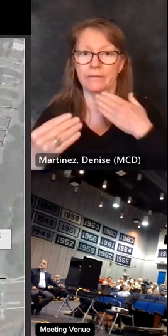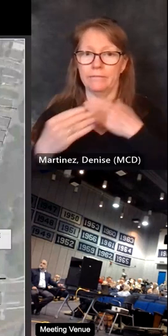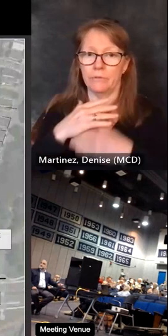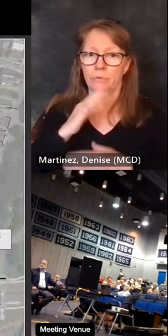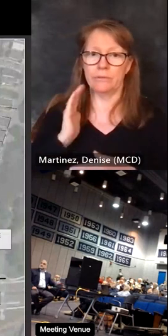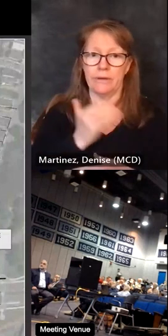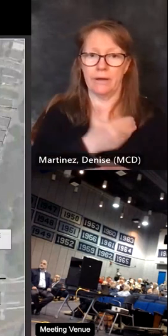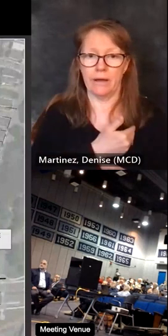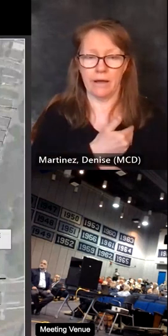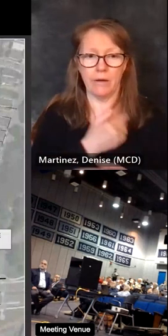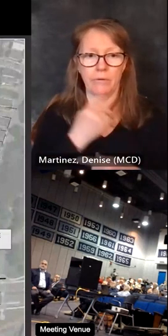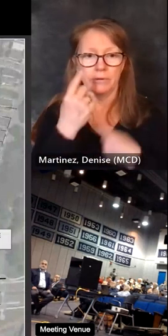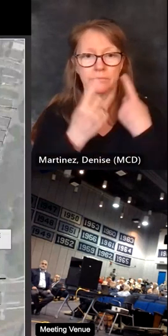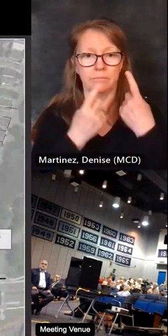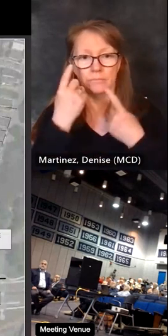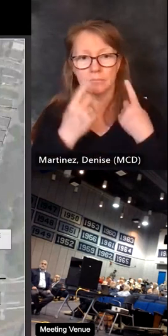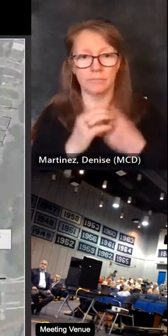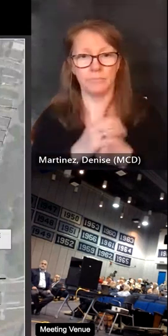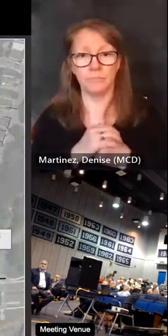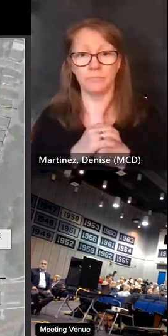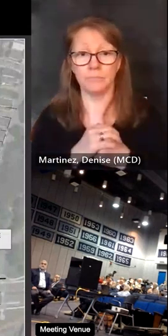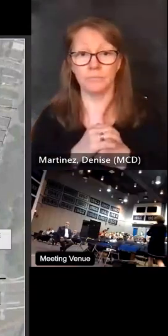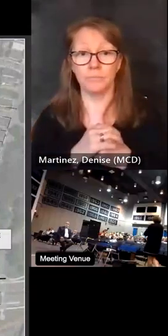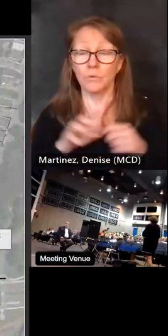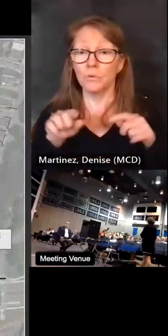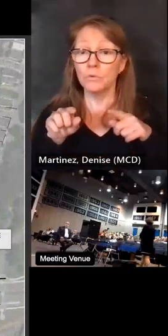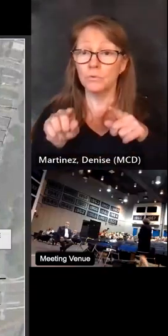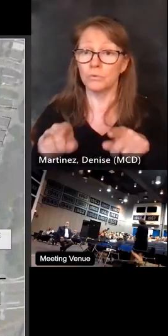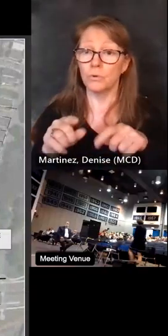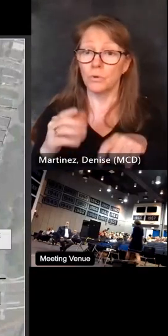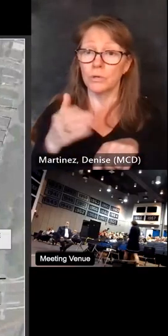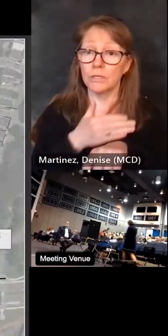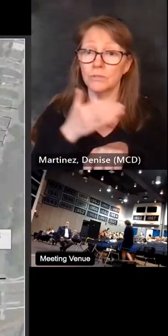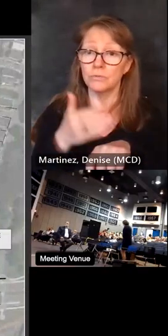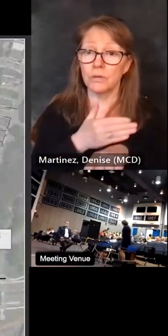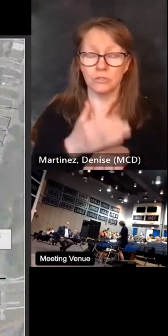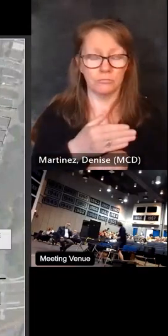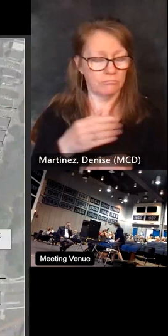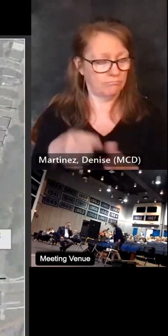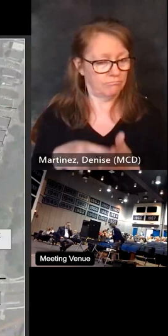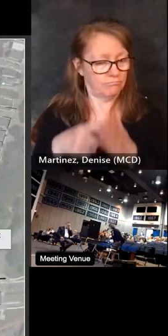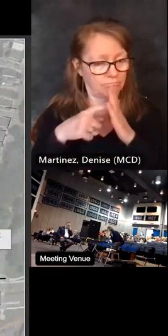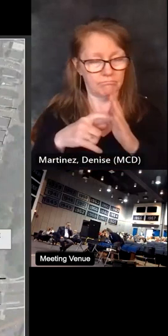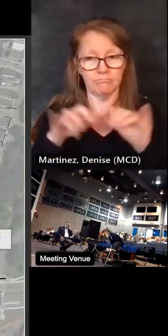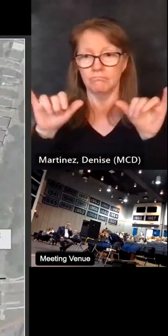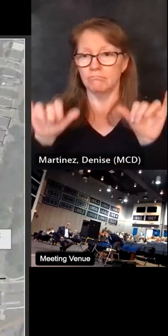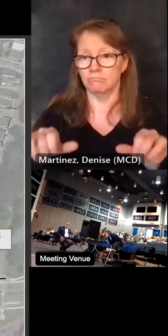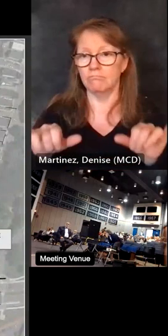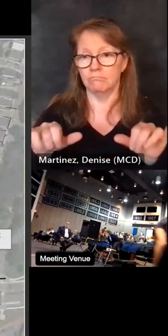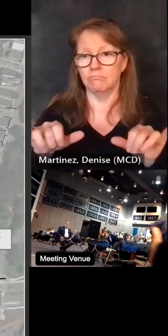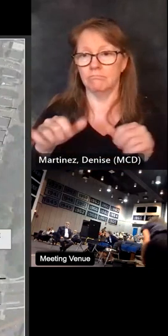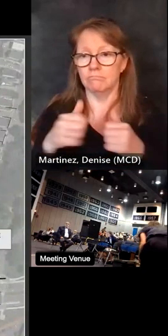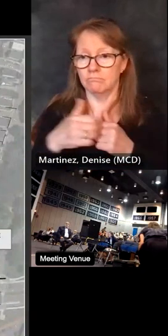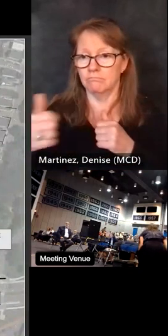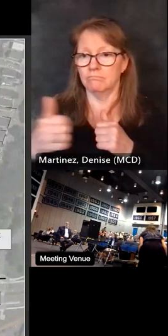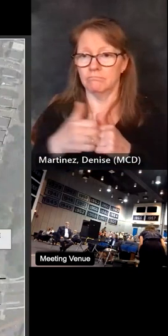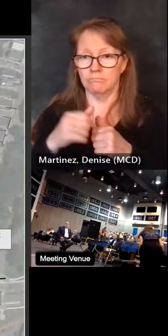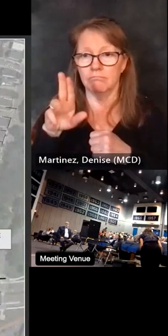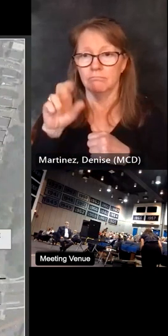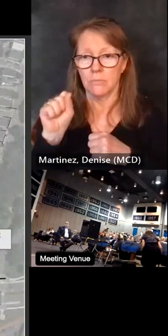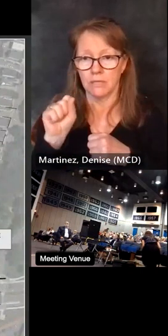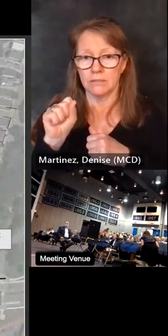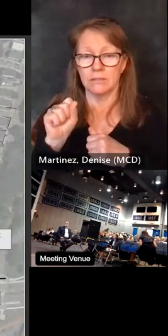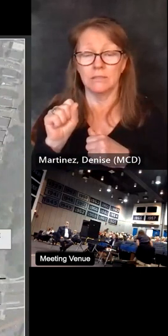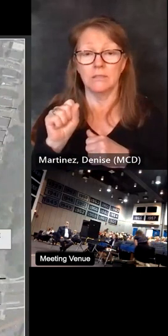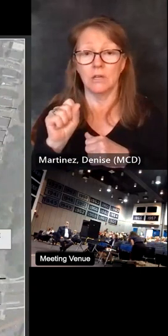course, we need to maintain bus service during the construction of the new facility. So our existing bus facility, as you guys are aware, is along